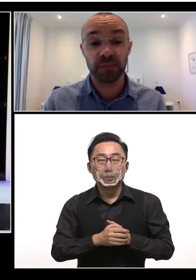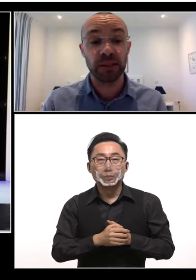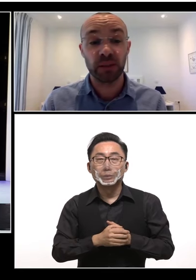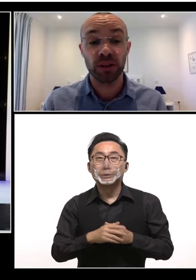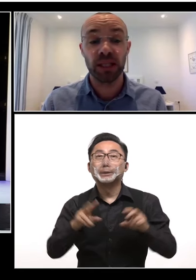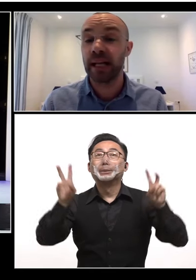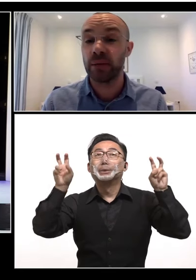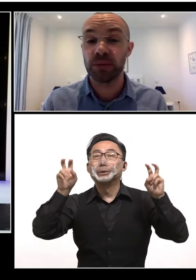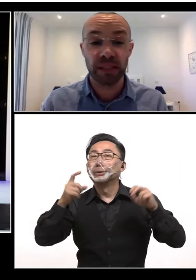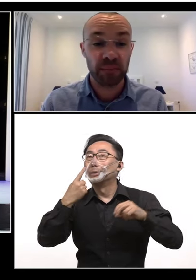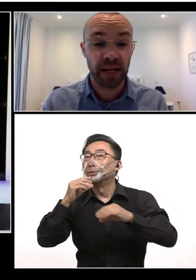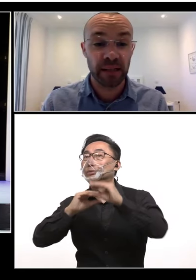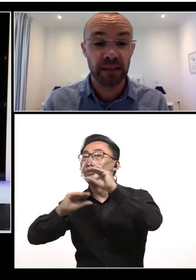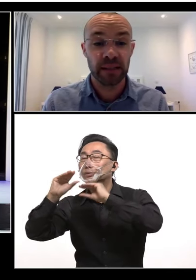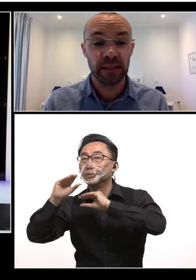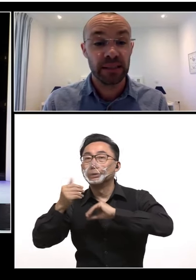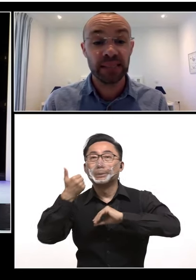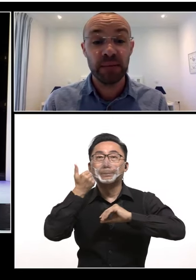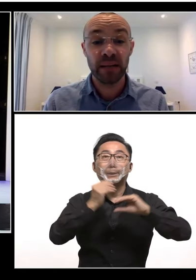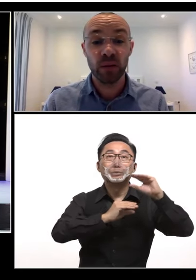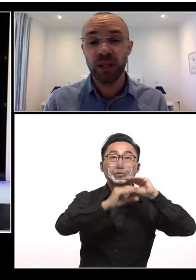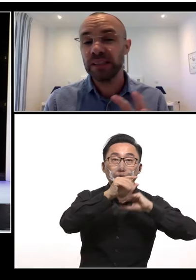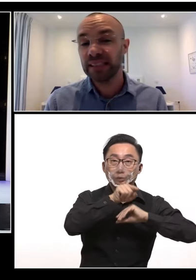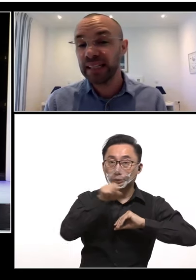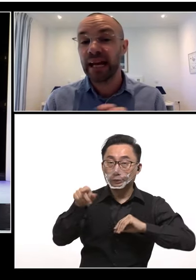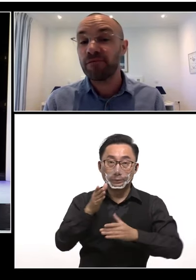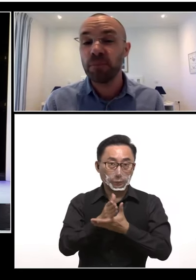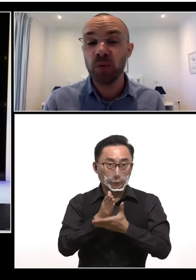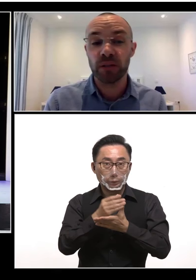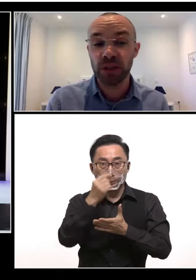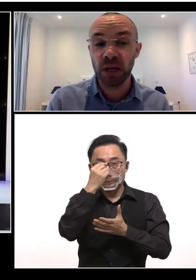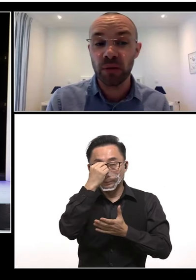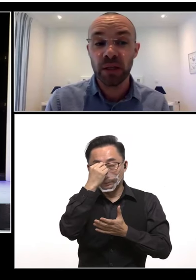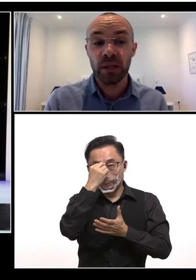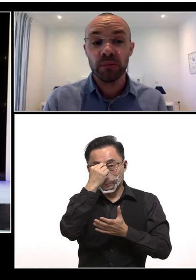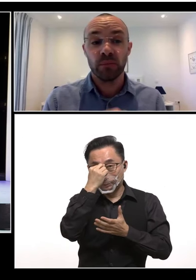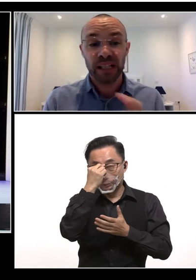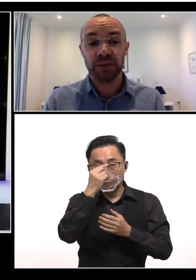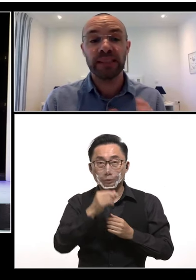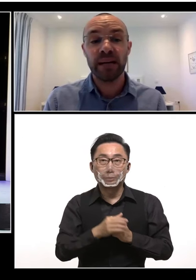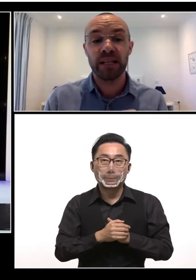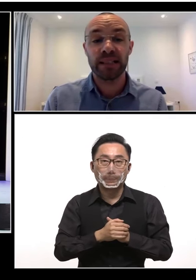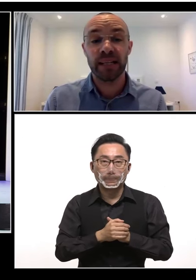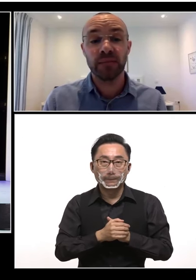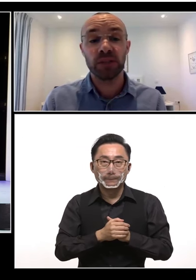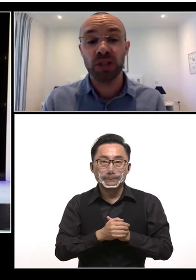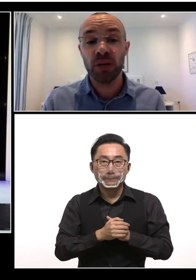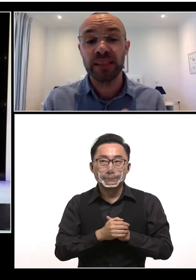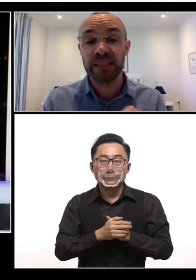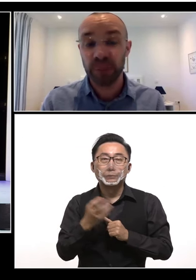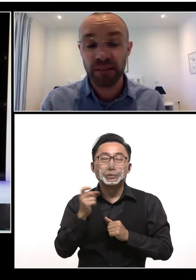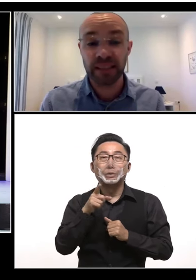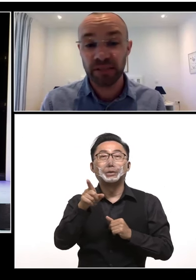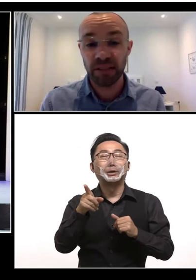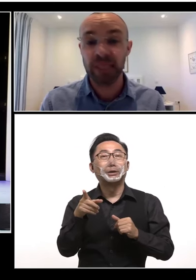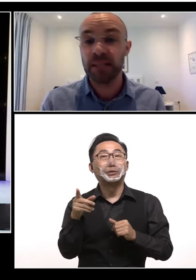between culture and language within the play. This meant we couldn't sync every moment of the show. We had to accept that at times the show is